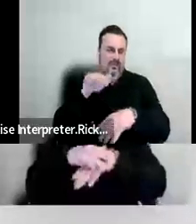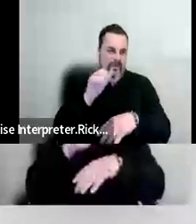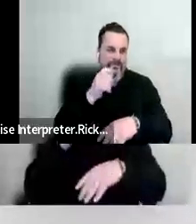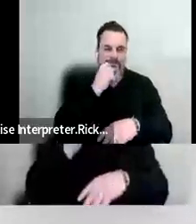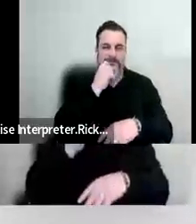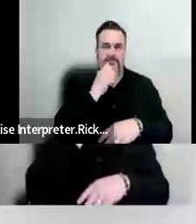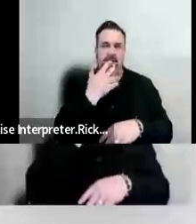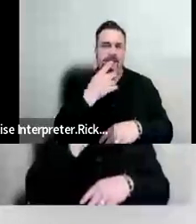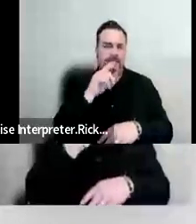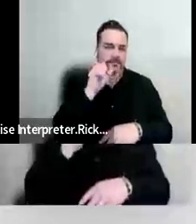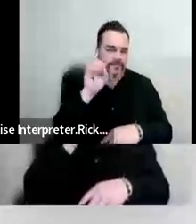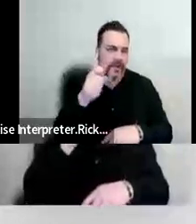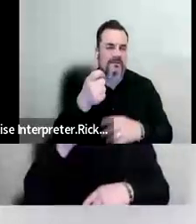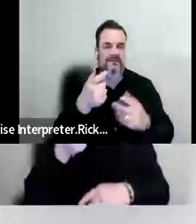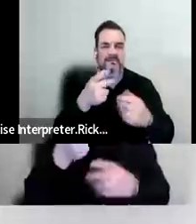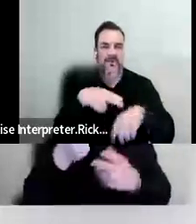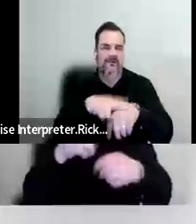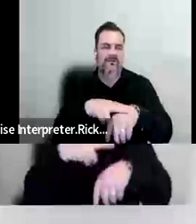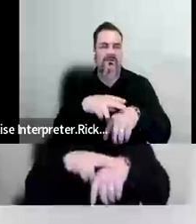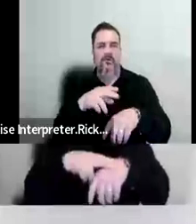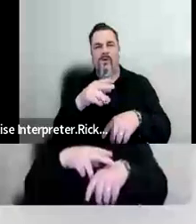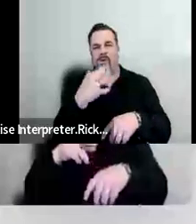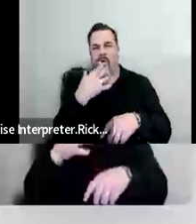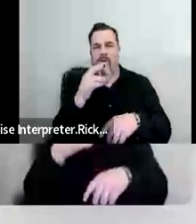color, sex, national origin, age, or religion.